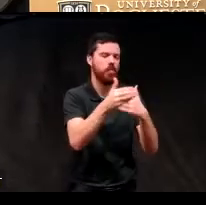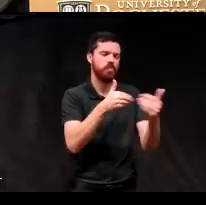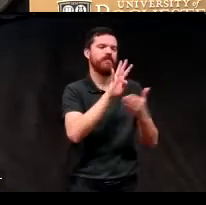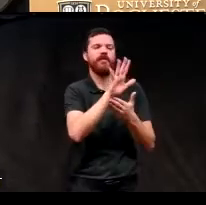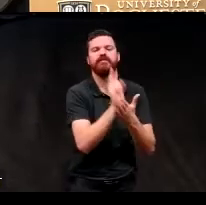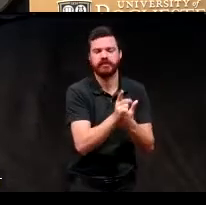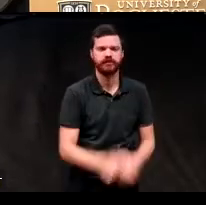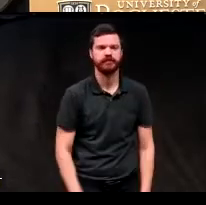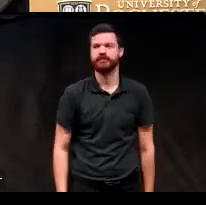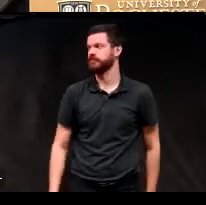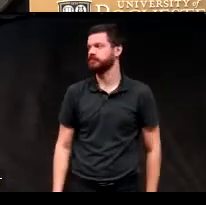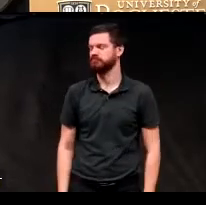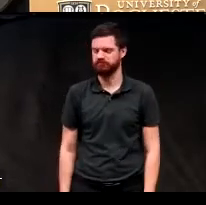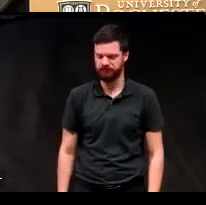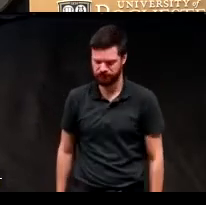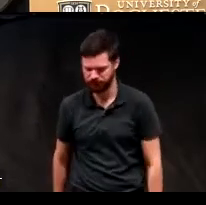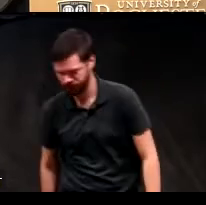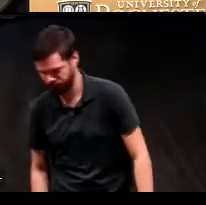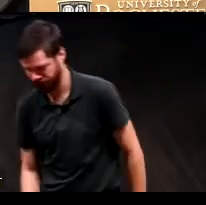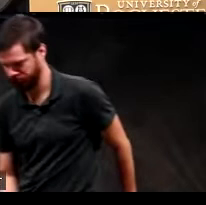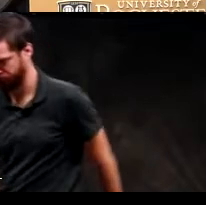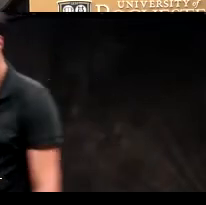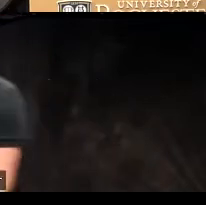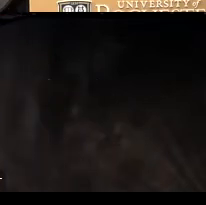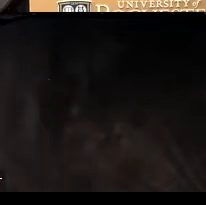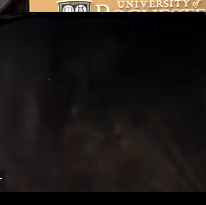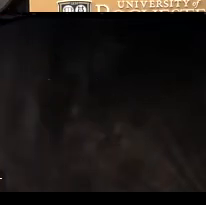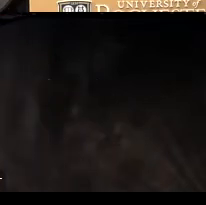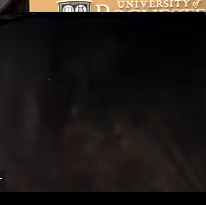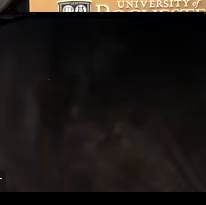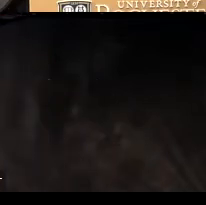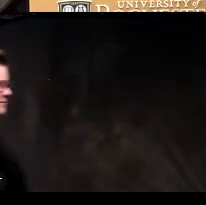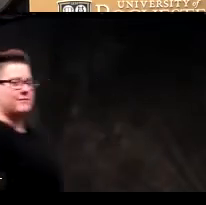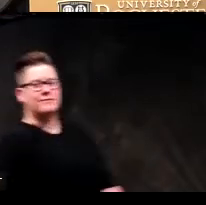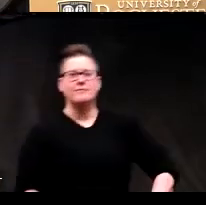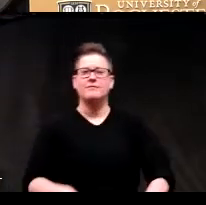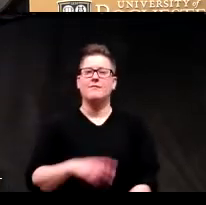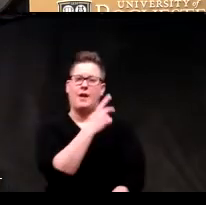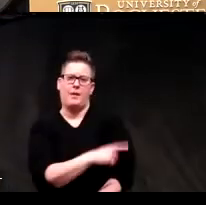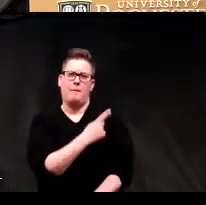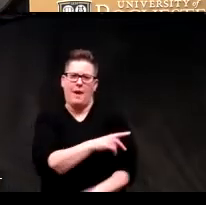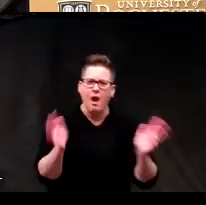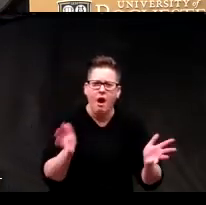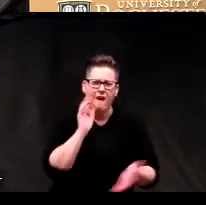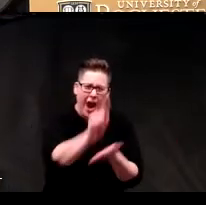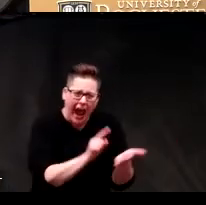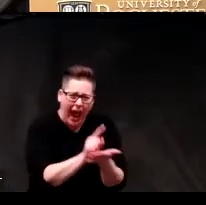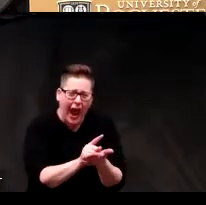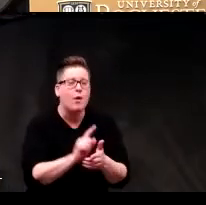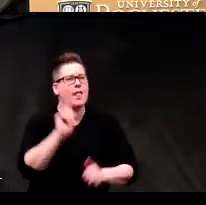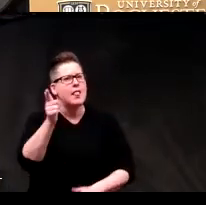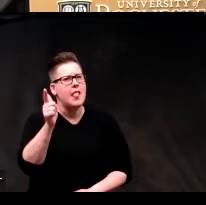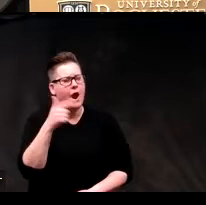minutes. But then you find out that this patient has two psychological